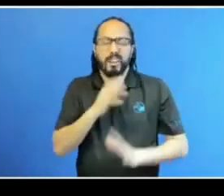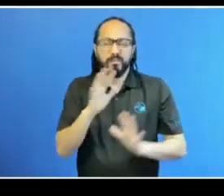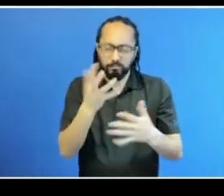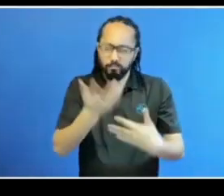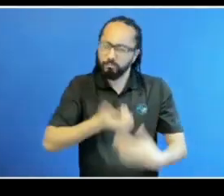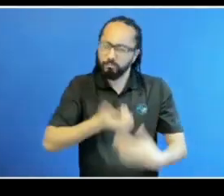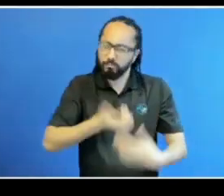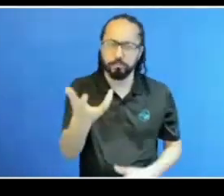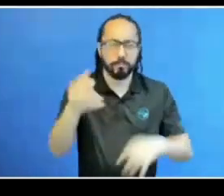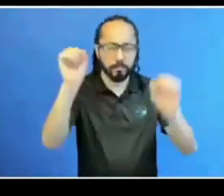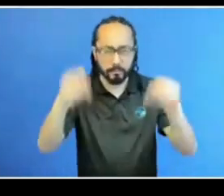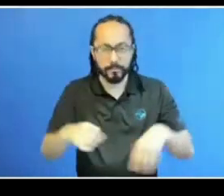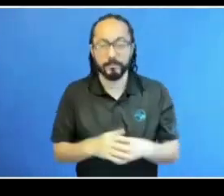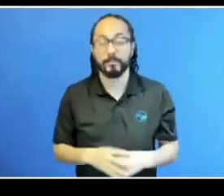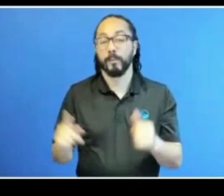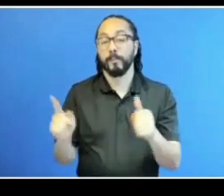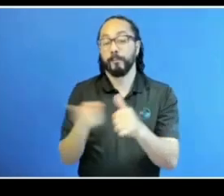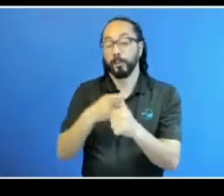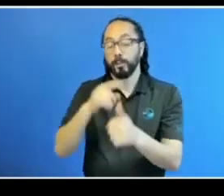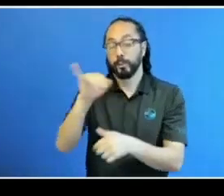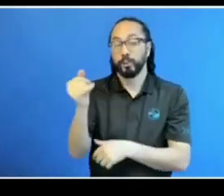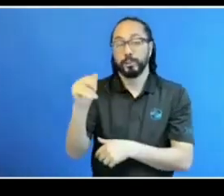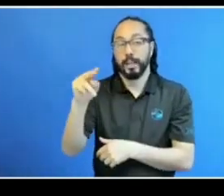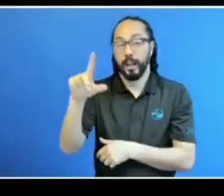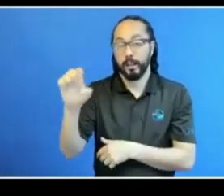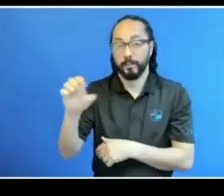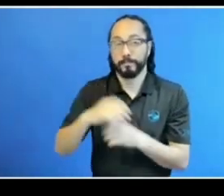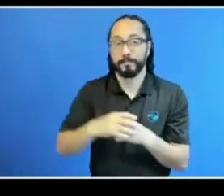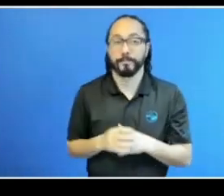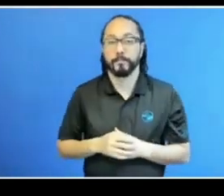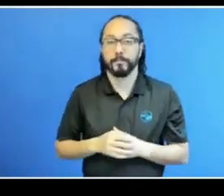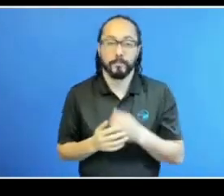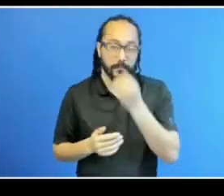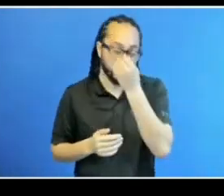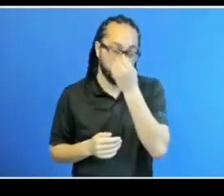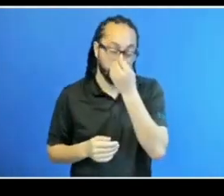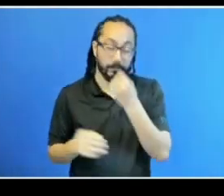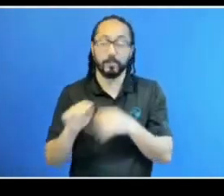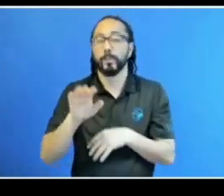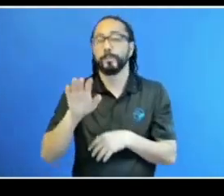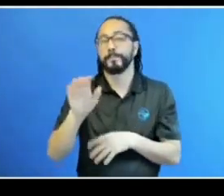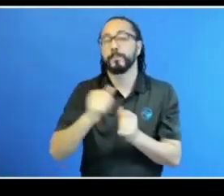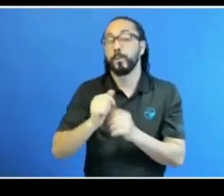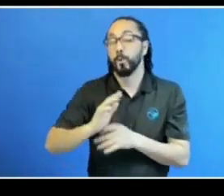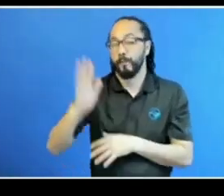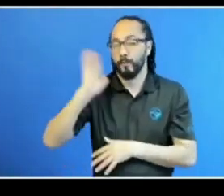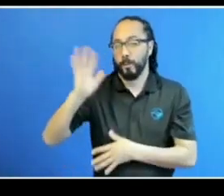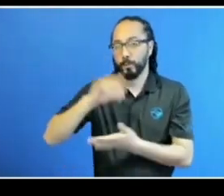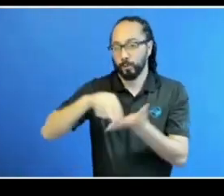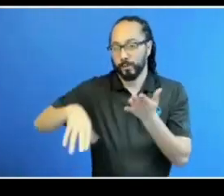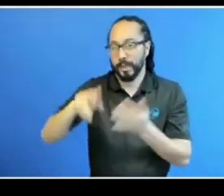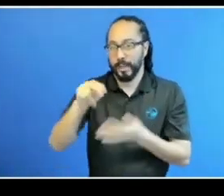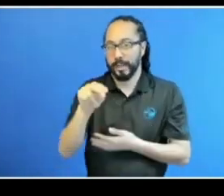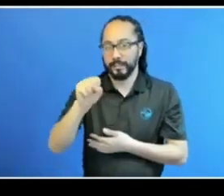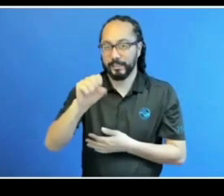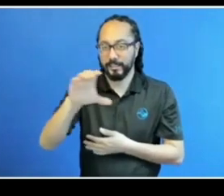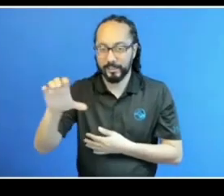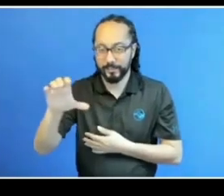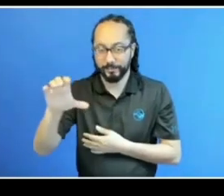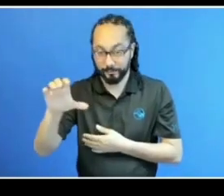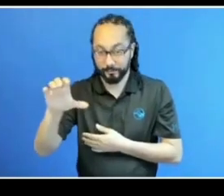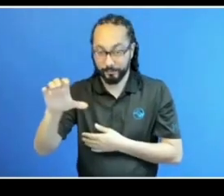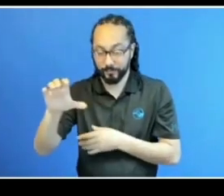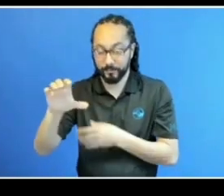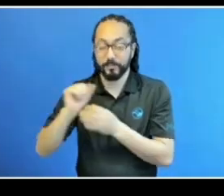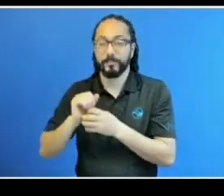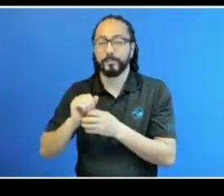we'll start off with Janelle first. My question to you, Janelle, is as a former student of NSCC, what are some valuable tools that